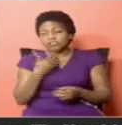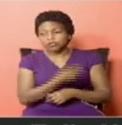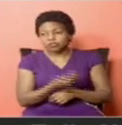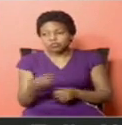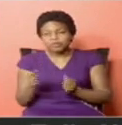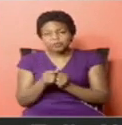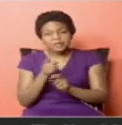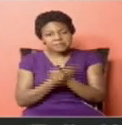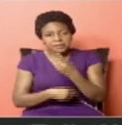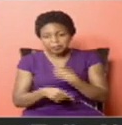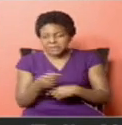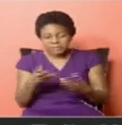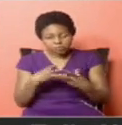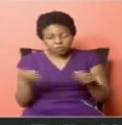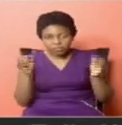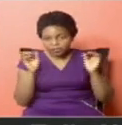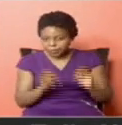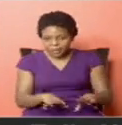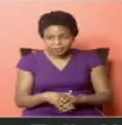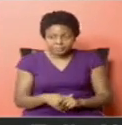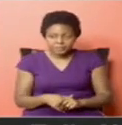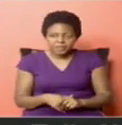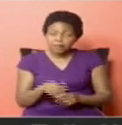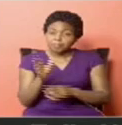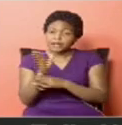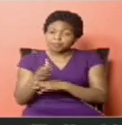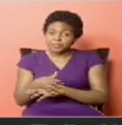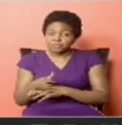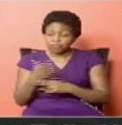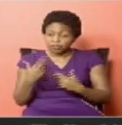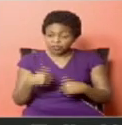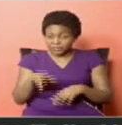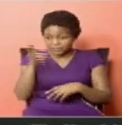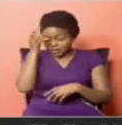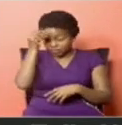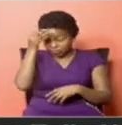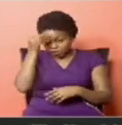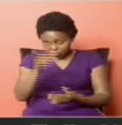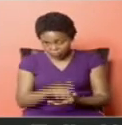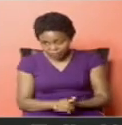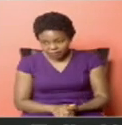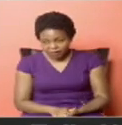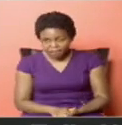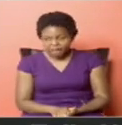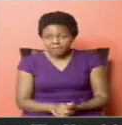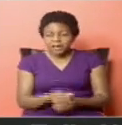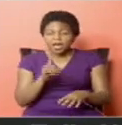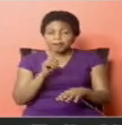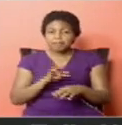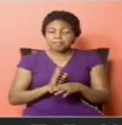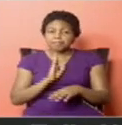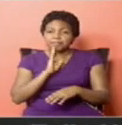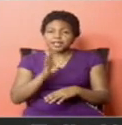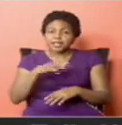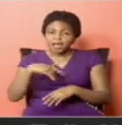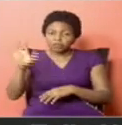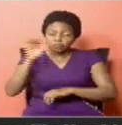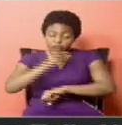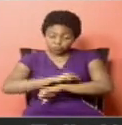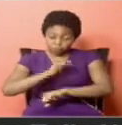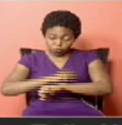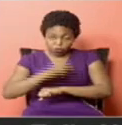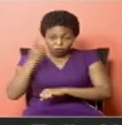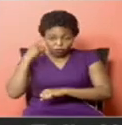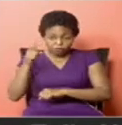been addressed by the Minister of Health. Being out of school for such a long period